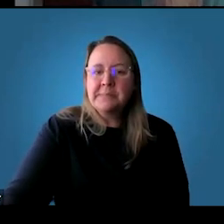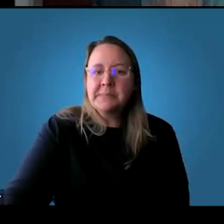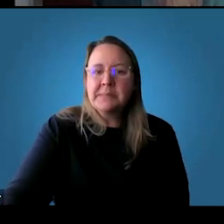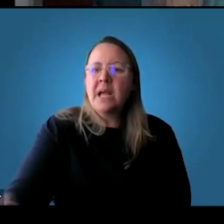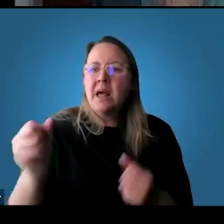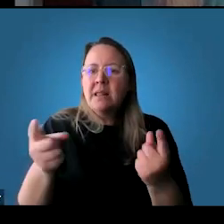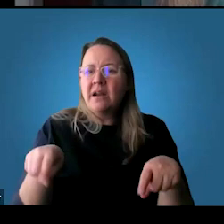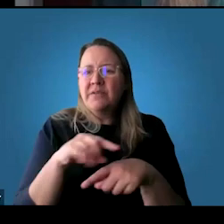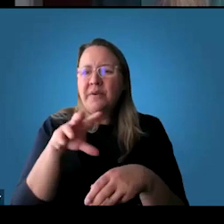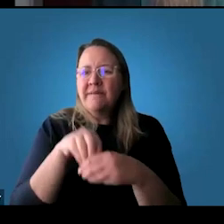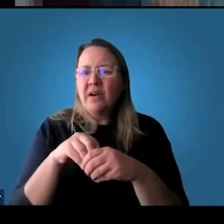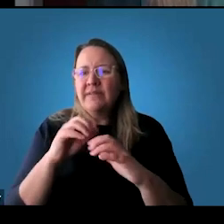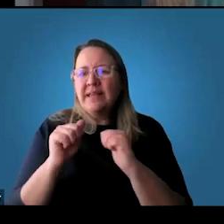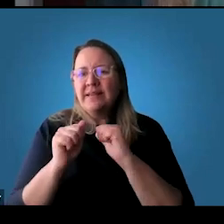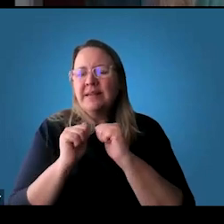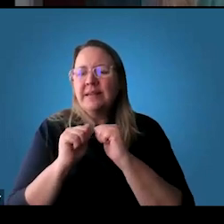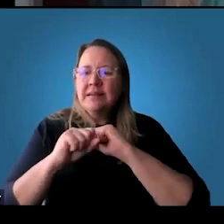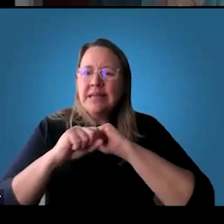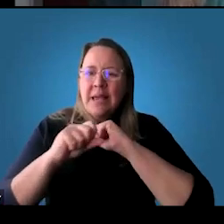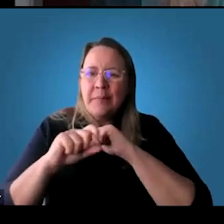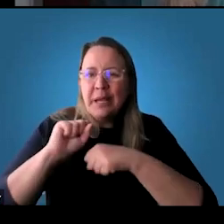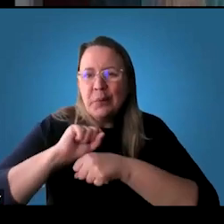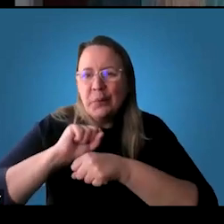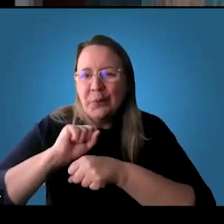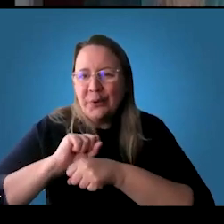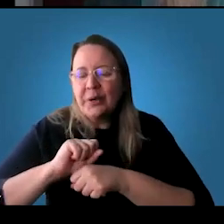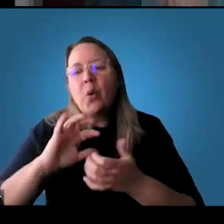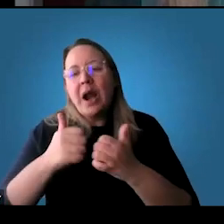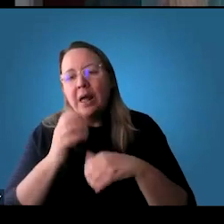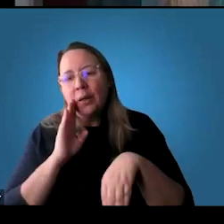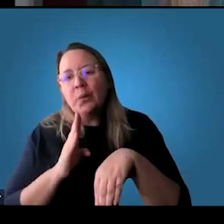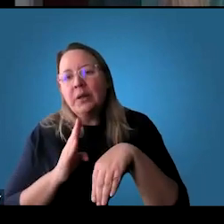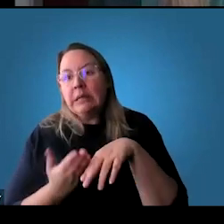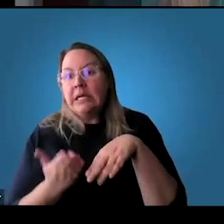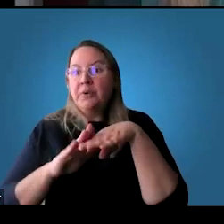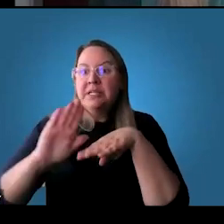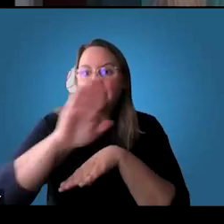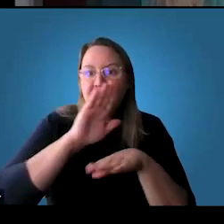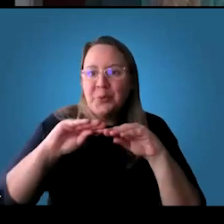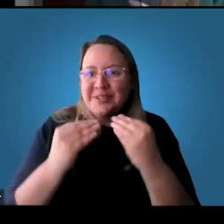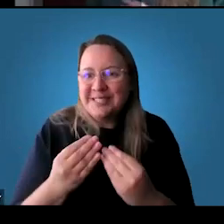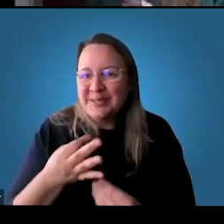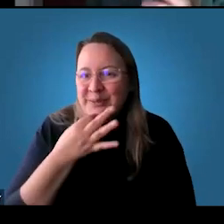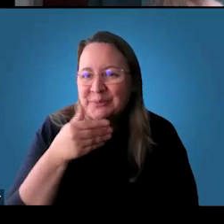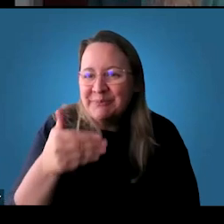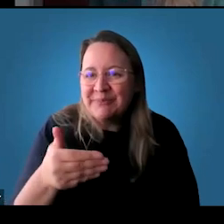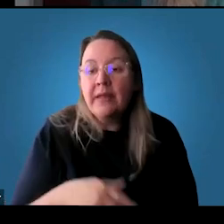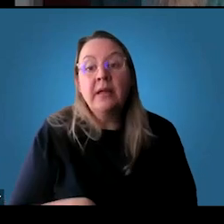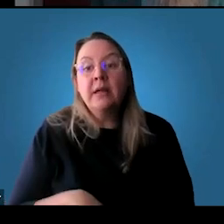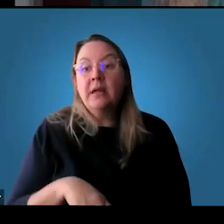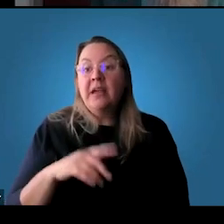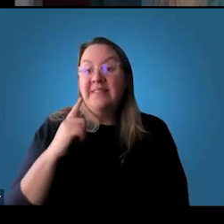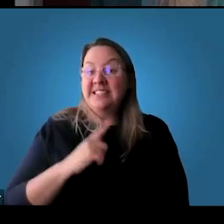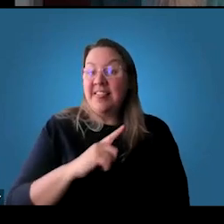in campaign work right now, or perhaps this type of work is going to increase for your organization in the future. Now, whether it's